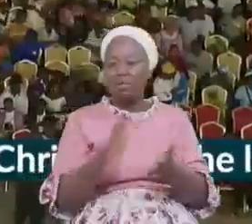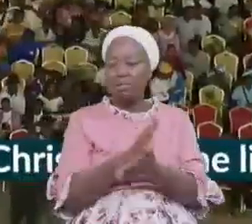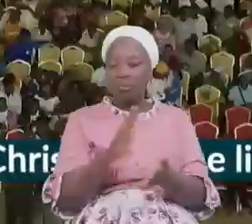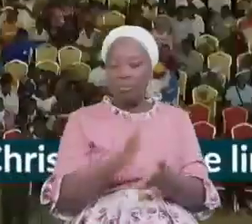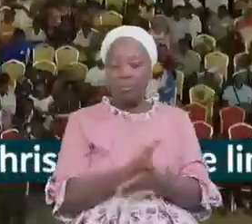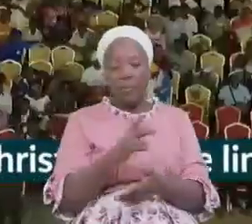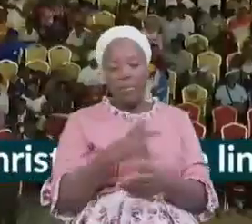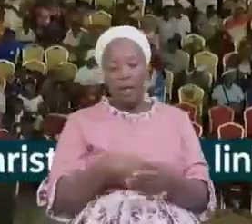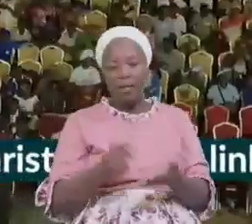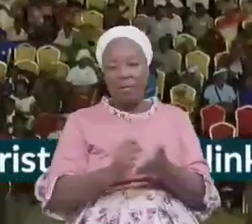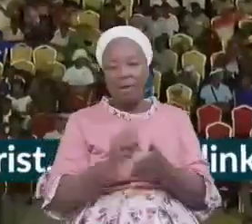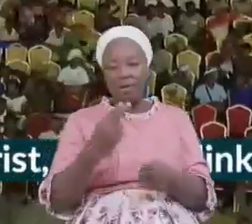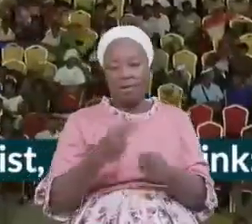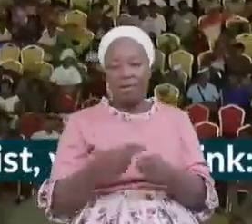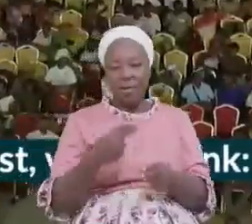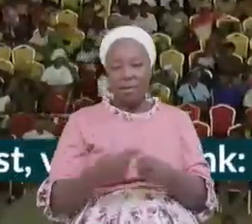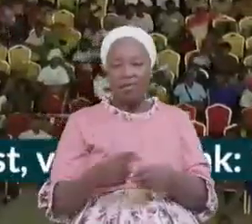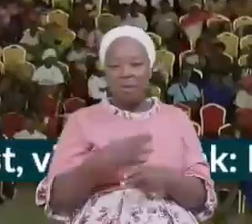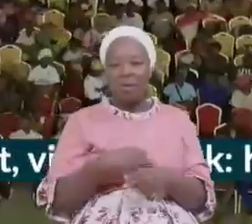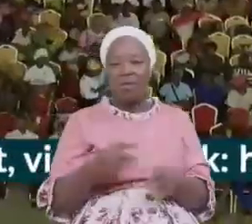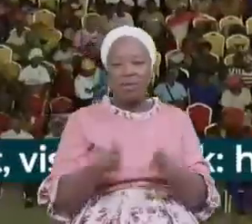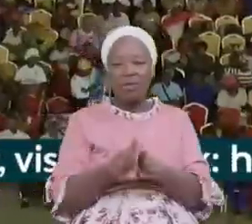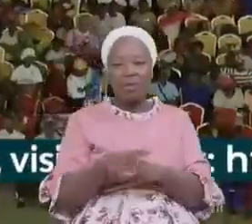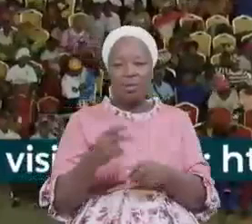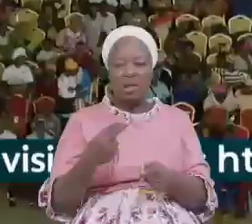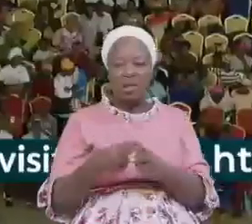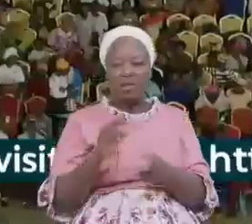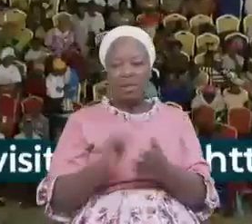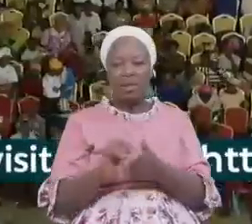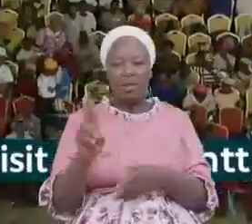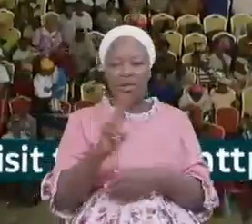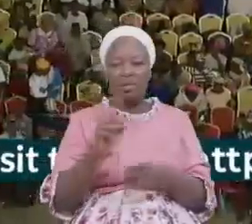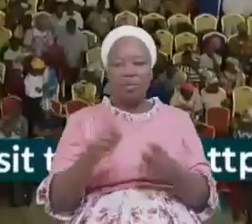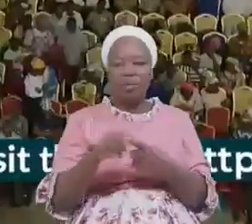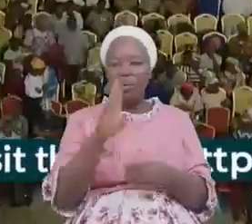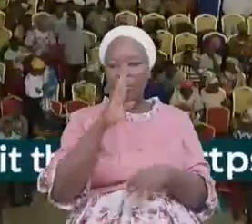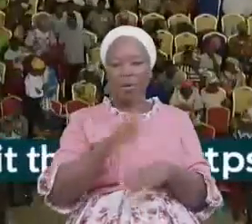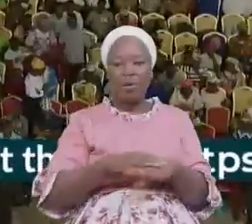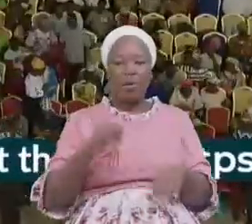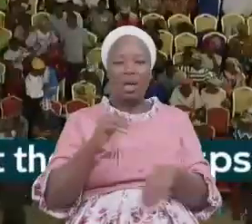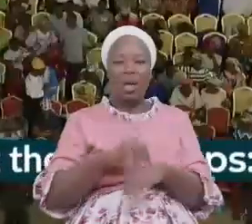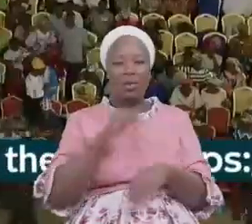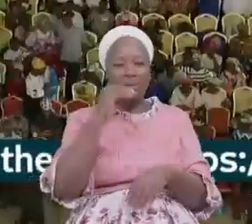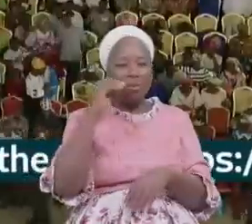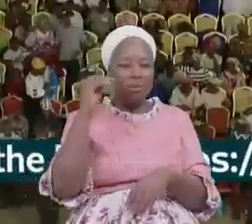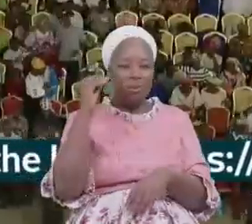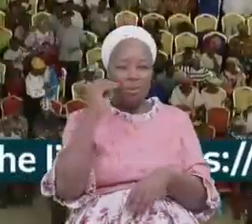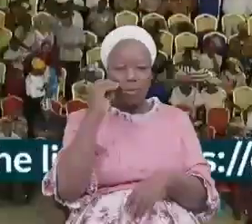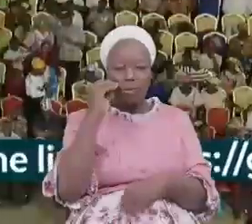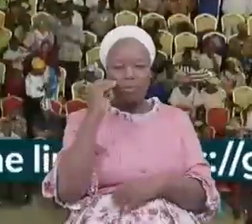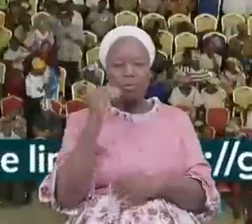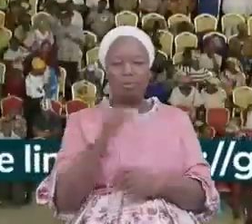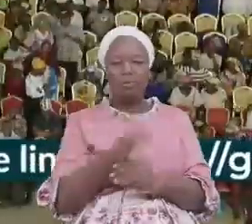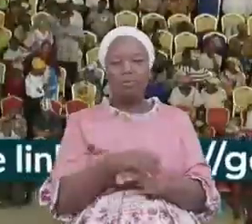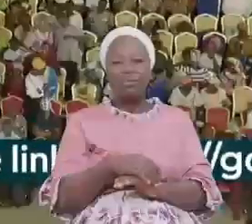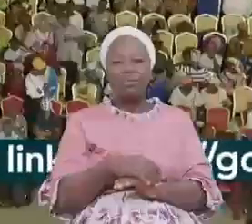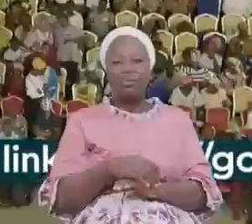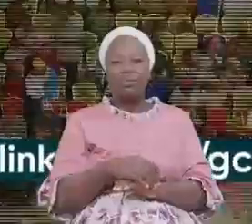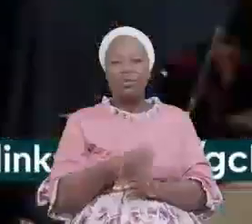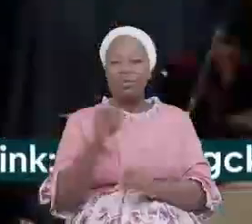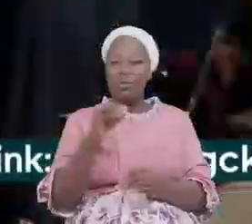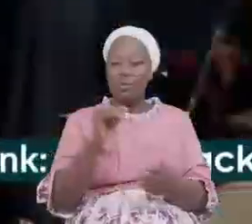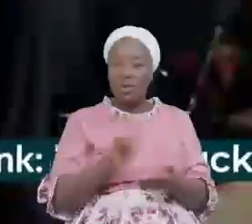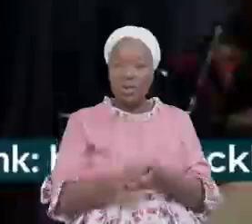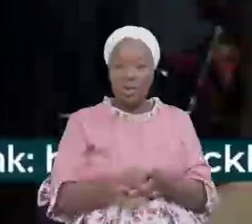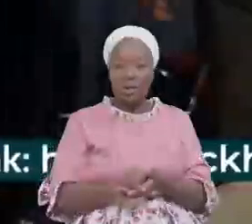and also the name you are used to be called or called in the house, so that we're able